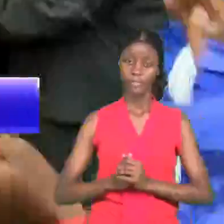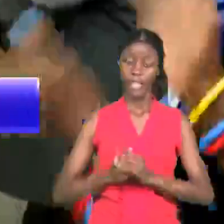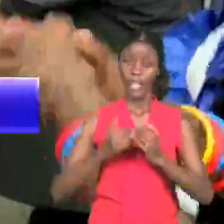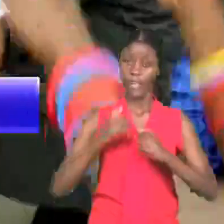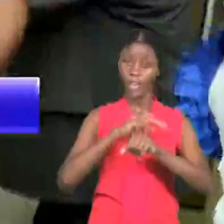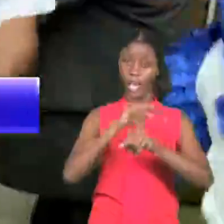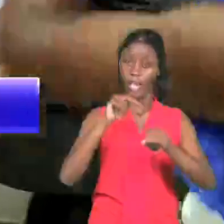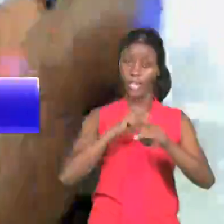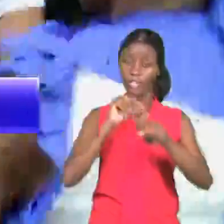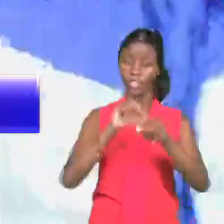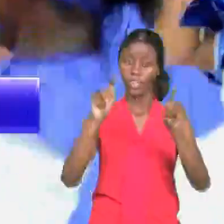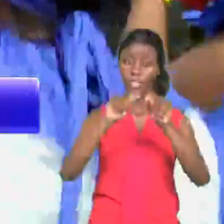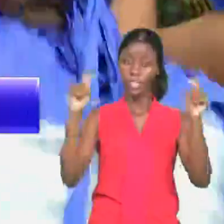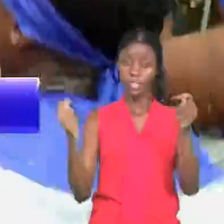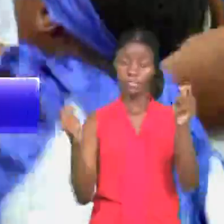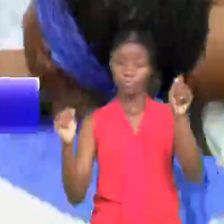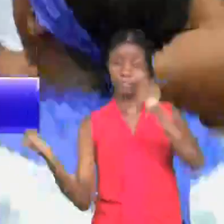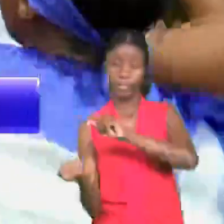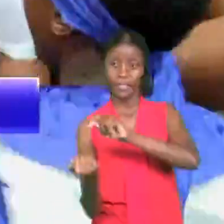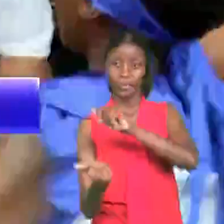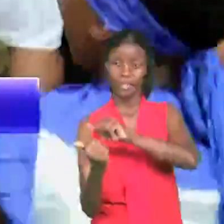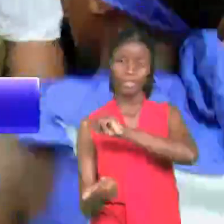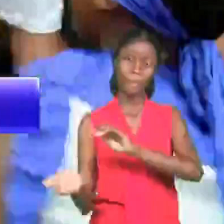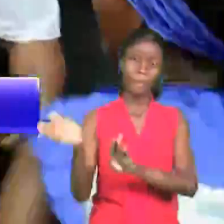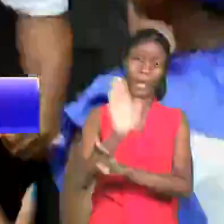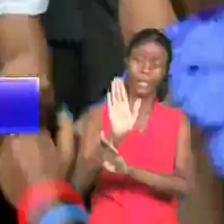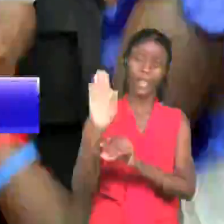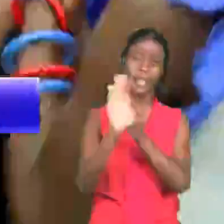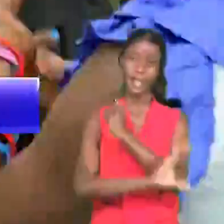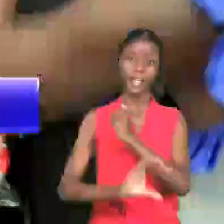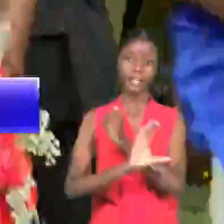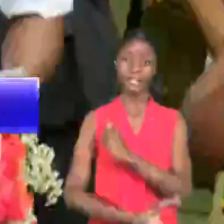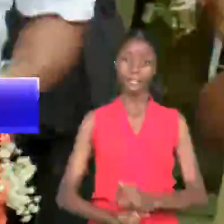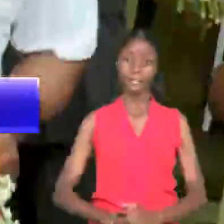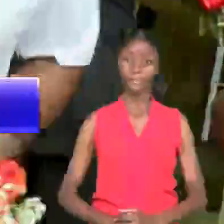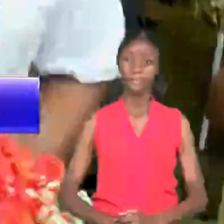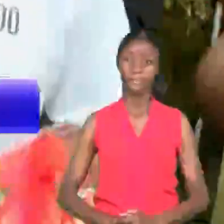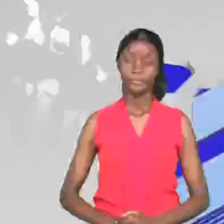national Tong Il Mudo team jets back into the country.